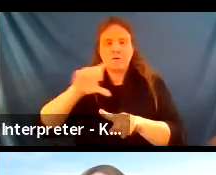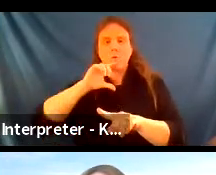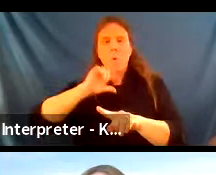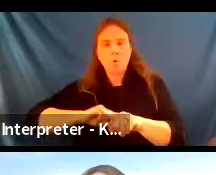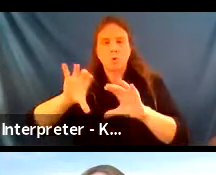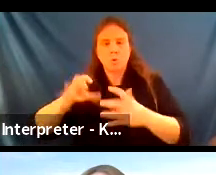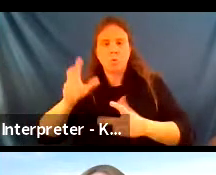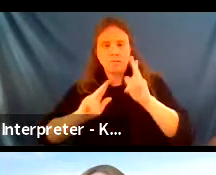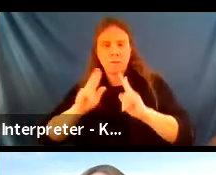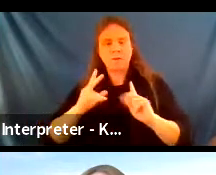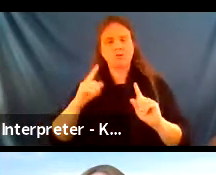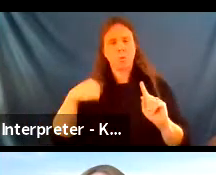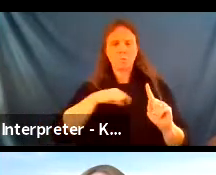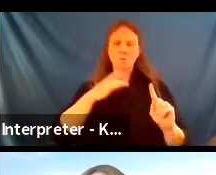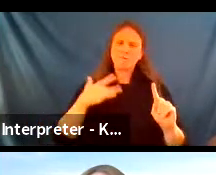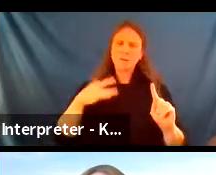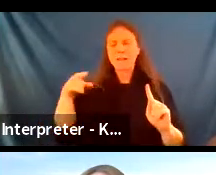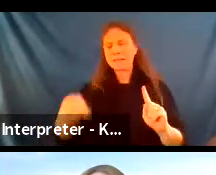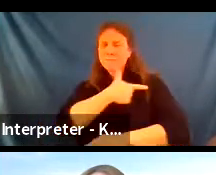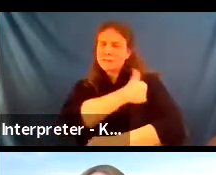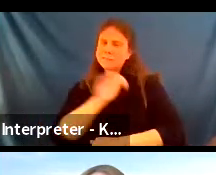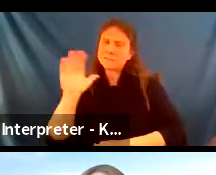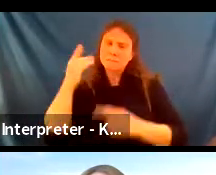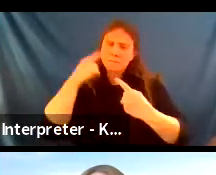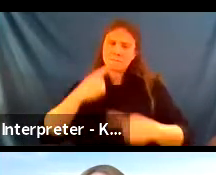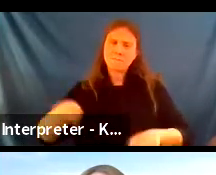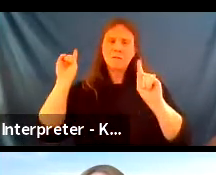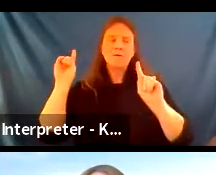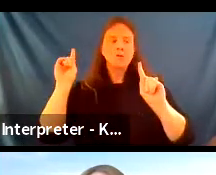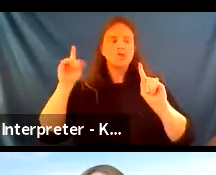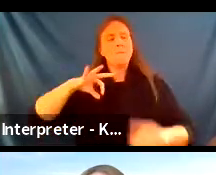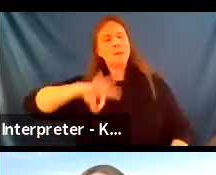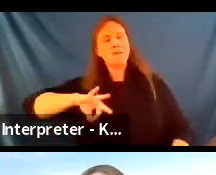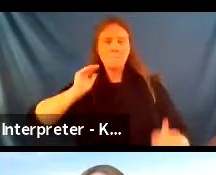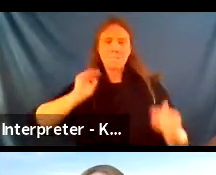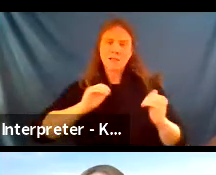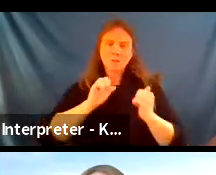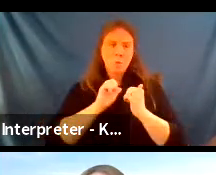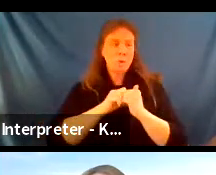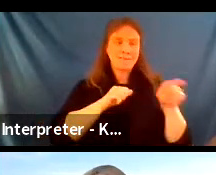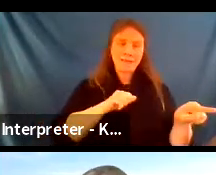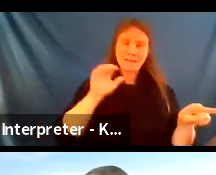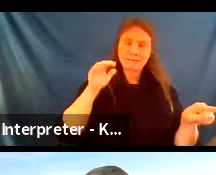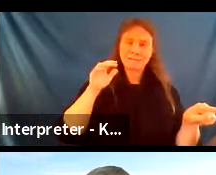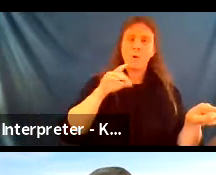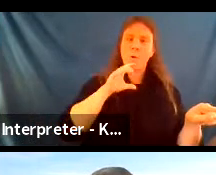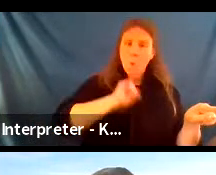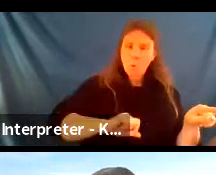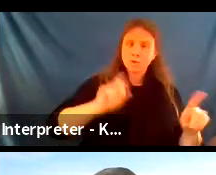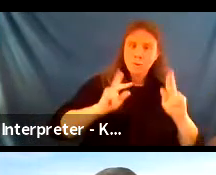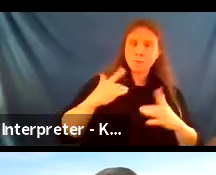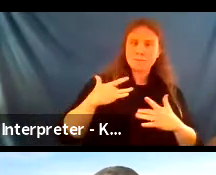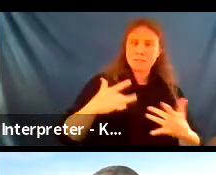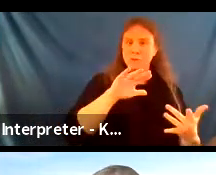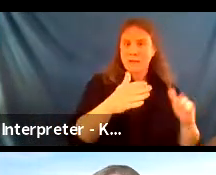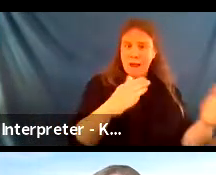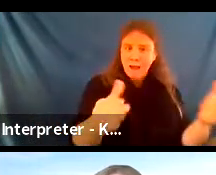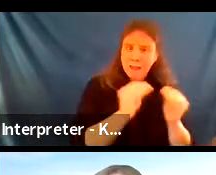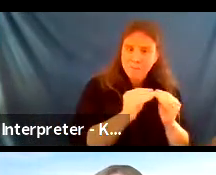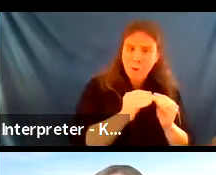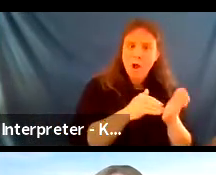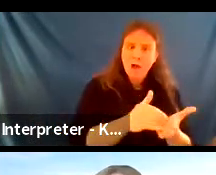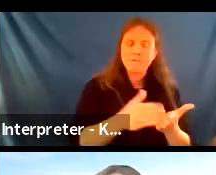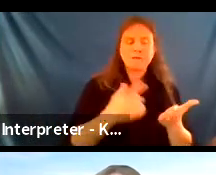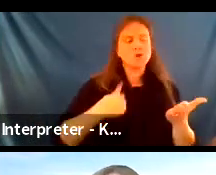the feeling was that the benefit risk balance, given those high mortality rates, warranted use and ongoing safety monitoring in